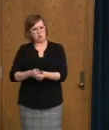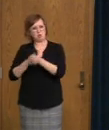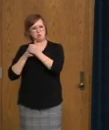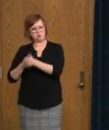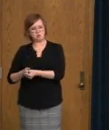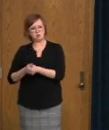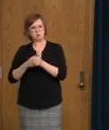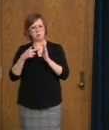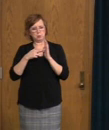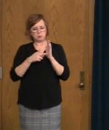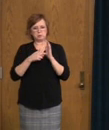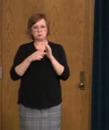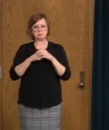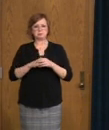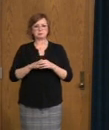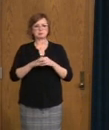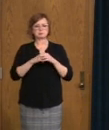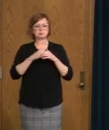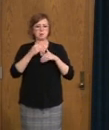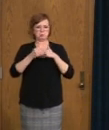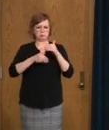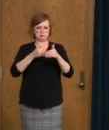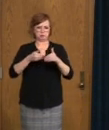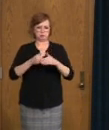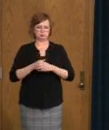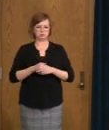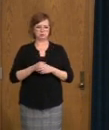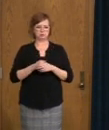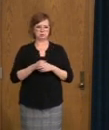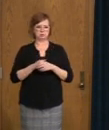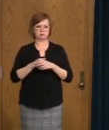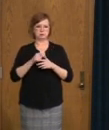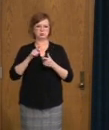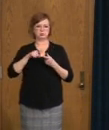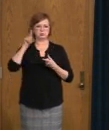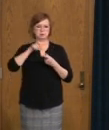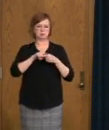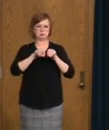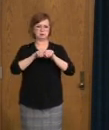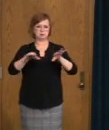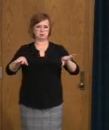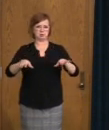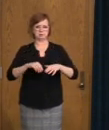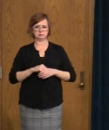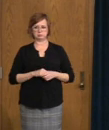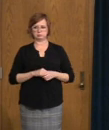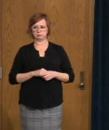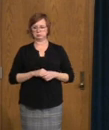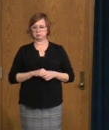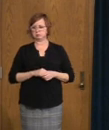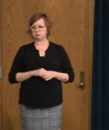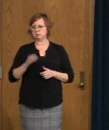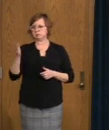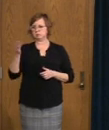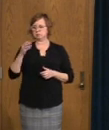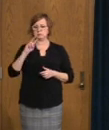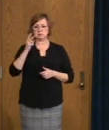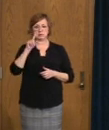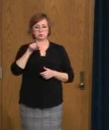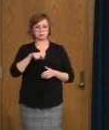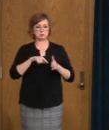other environmental and administrative controls that we put in place in order to mitigate any potential risk of spread of the virus. Is there